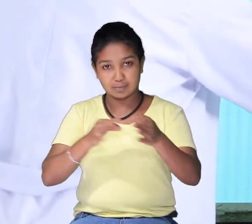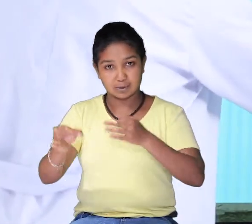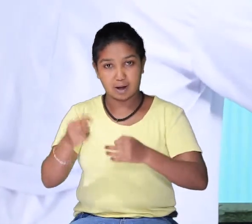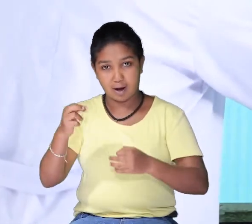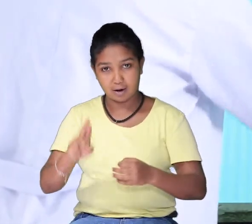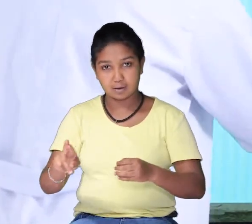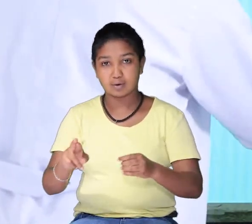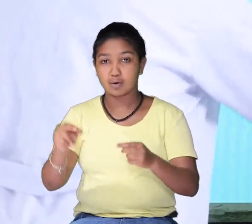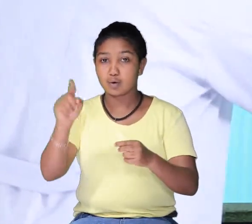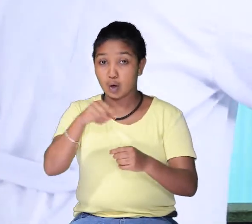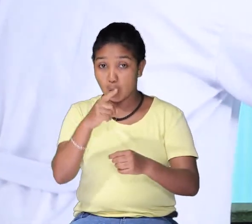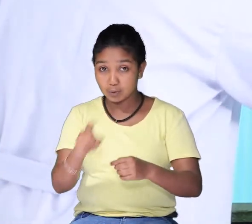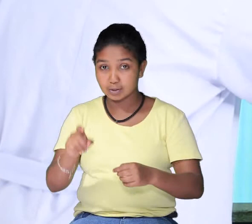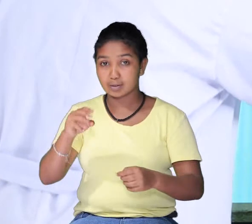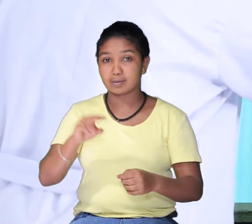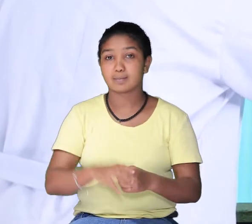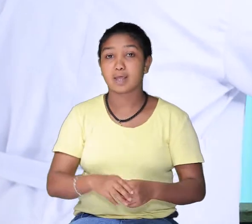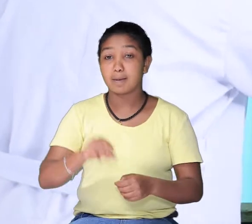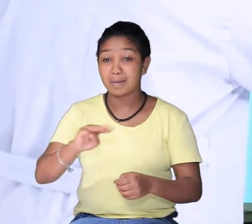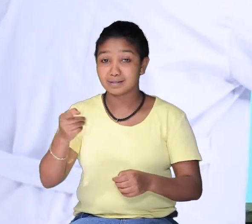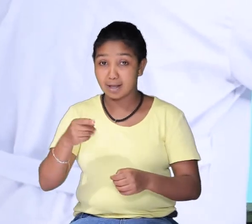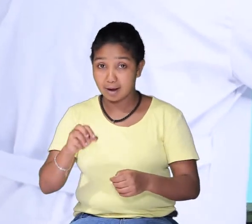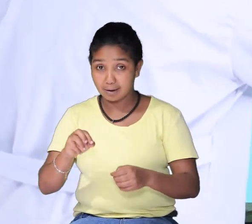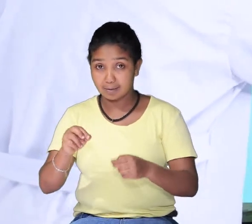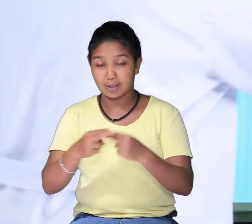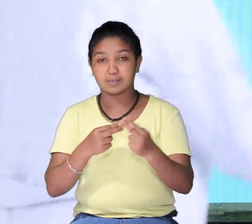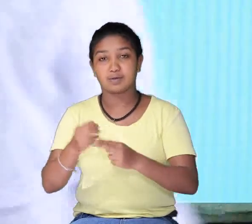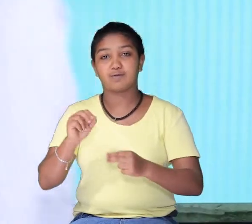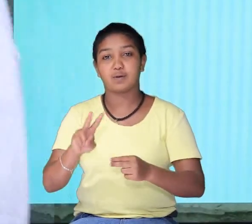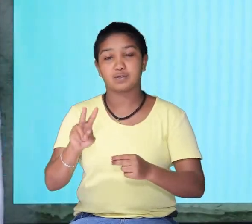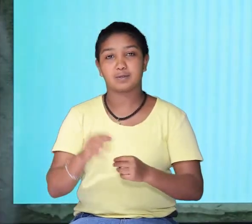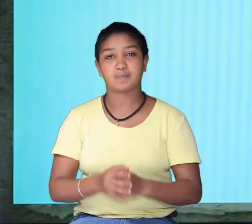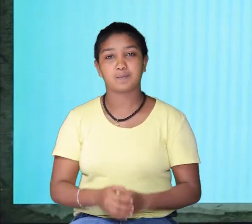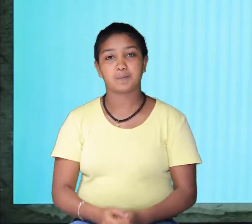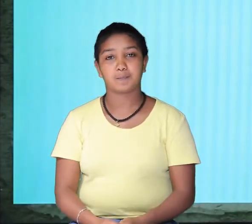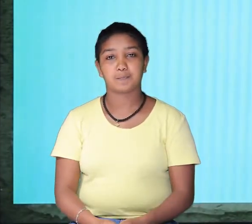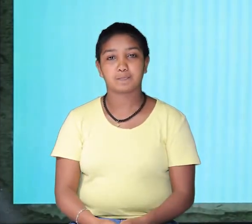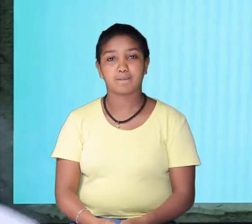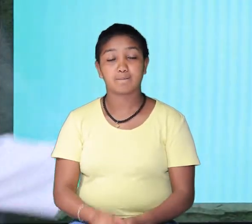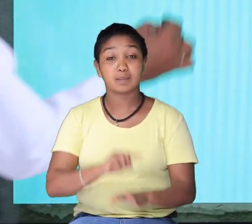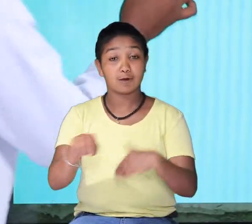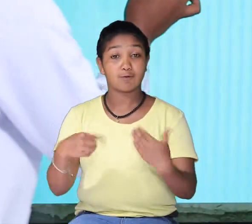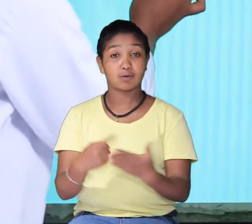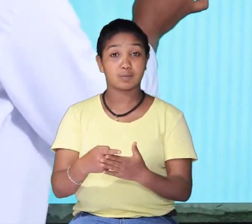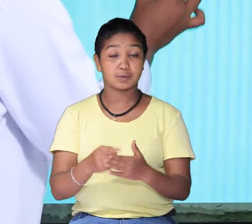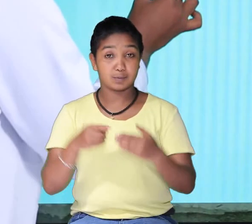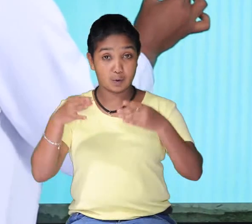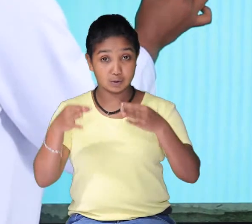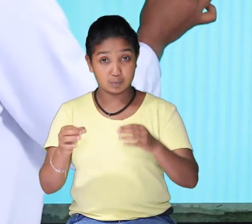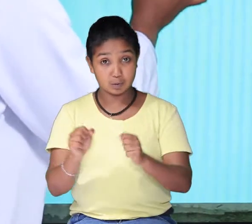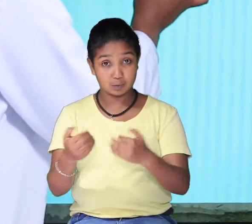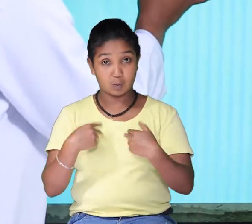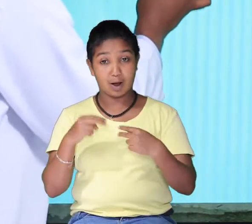as R cross linear momentum means mass times velocity v. Velocity v. Therefore, it's possible to